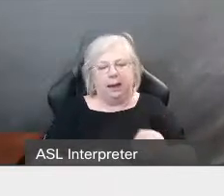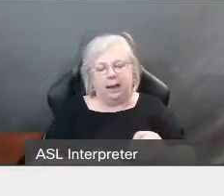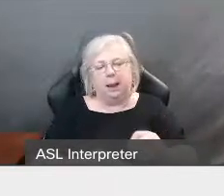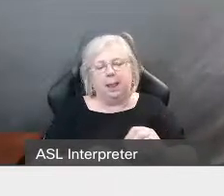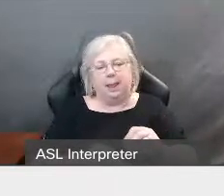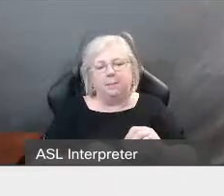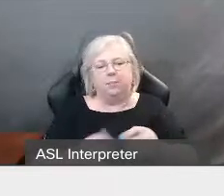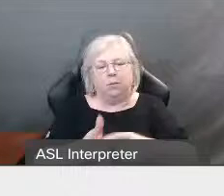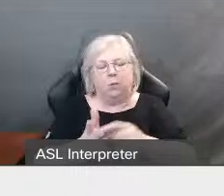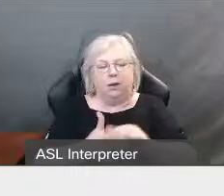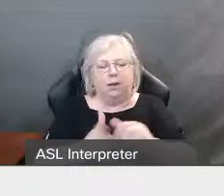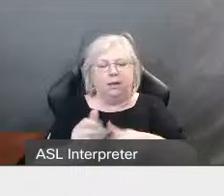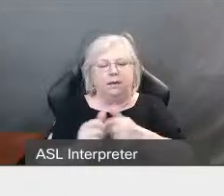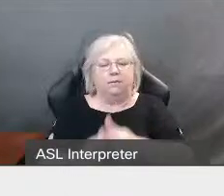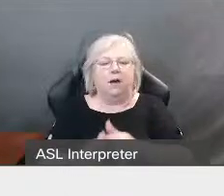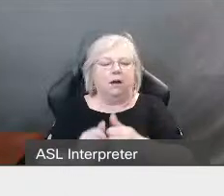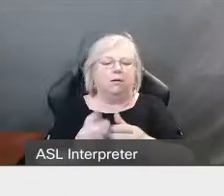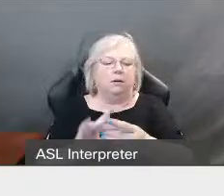of the agenda staff report.